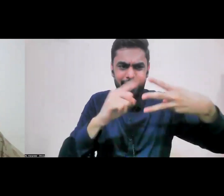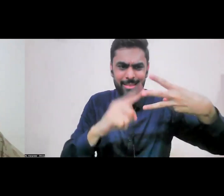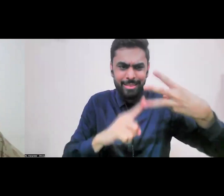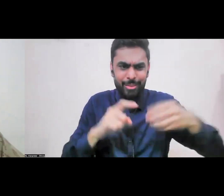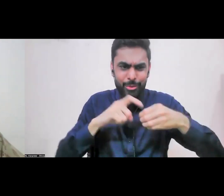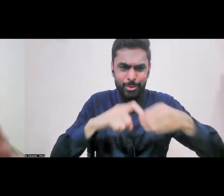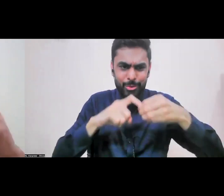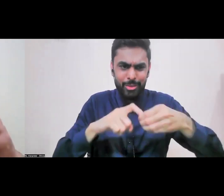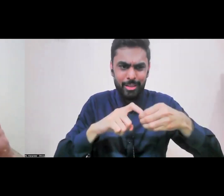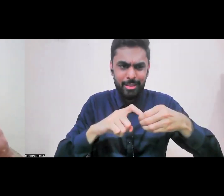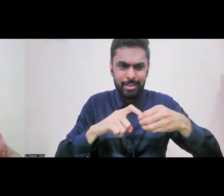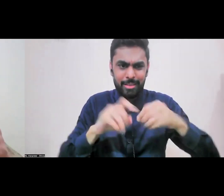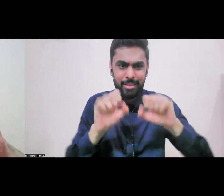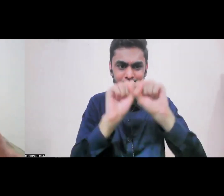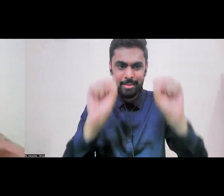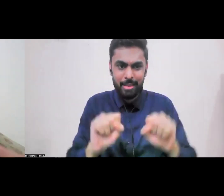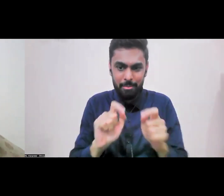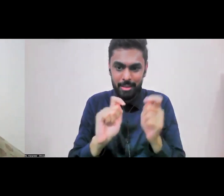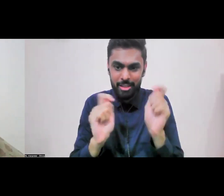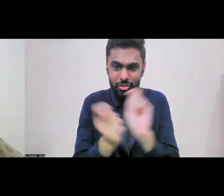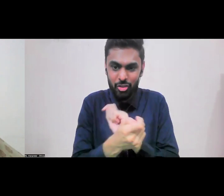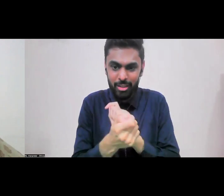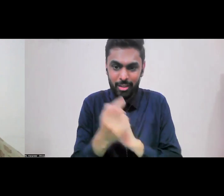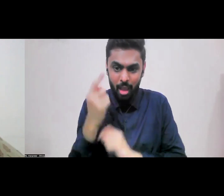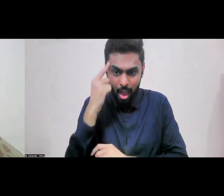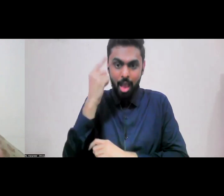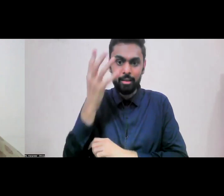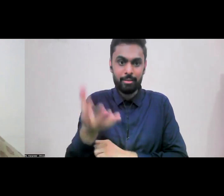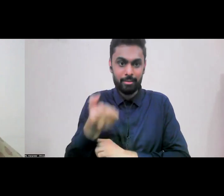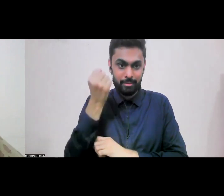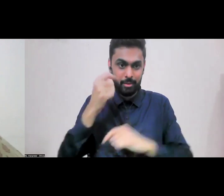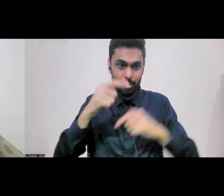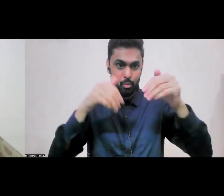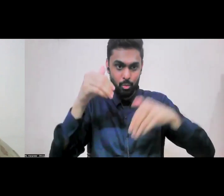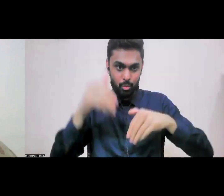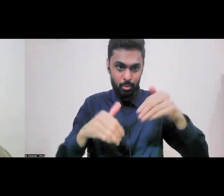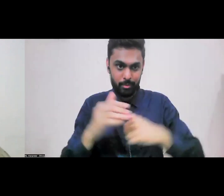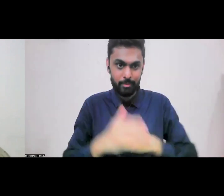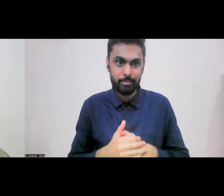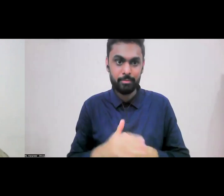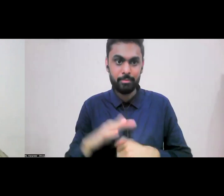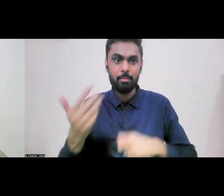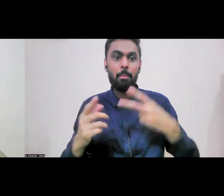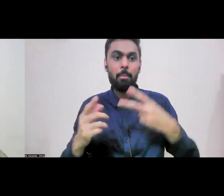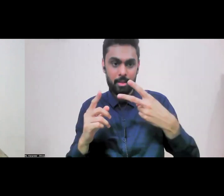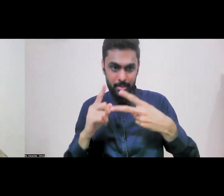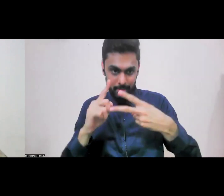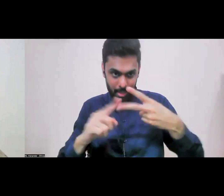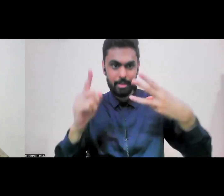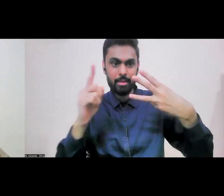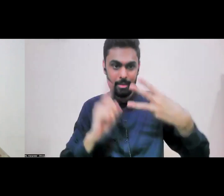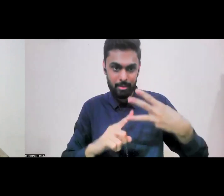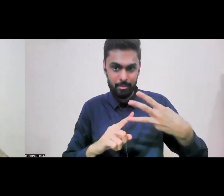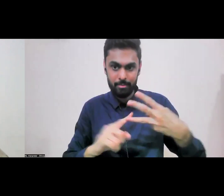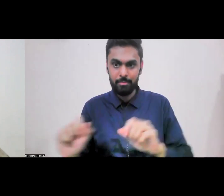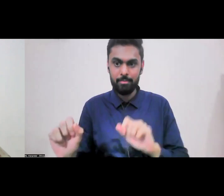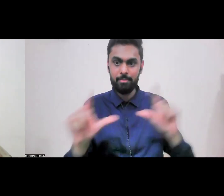of systems change? And after we do that, we'll also launch the third poll after this. Frank, can you go